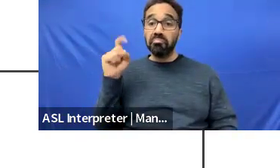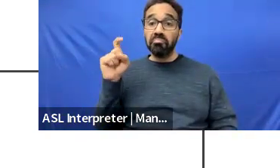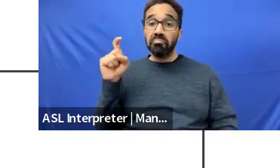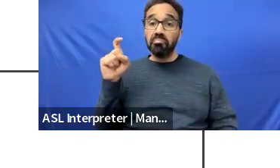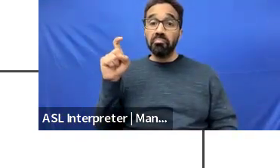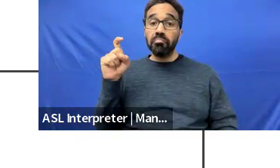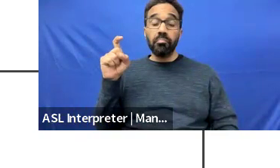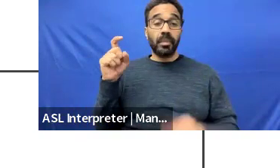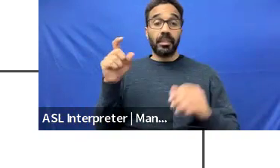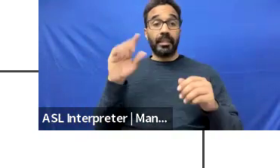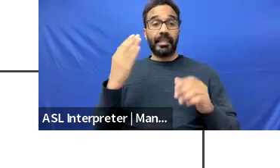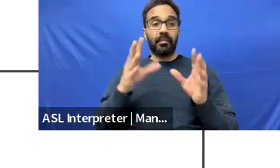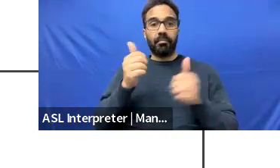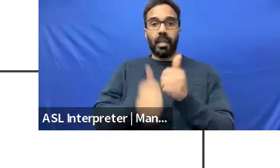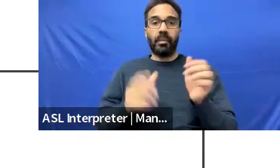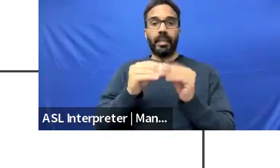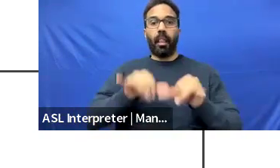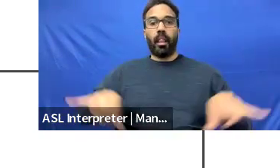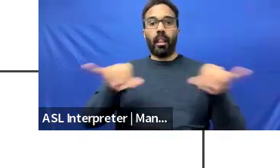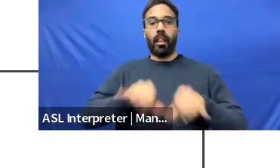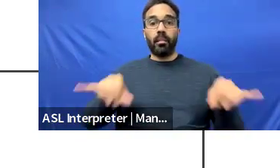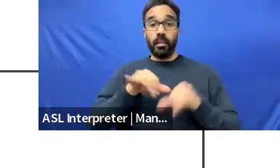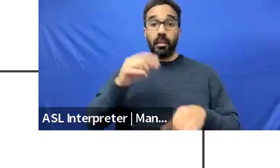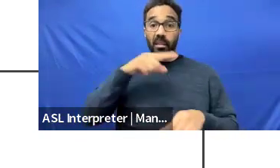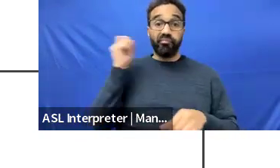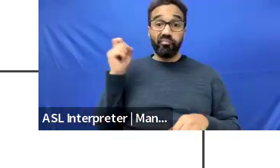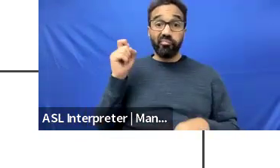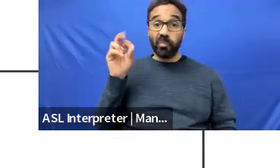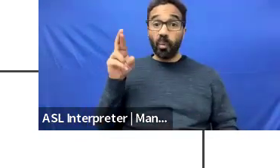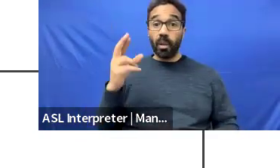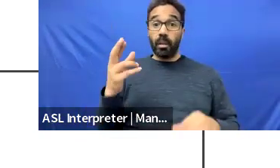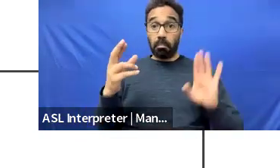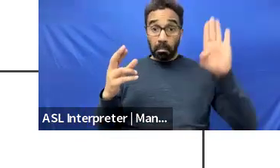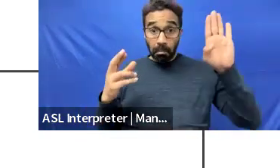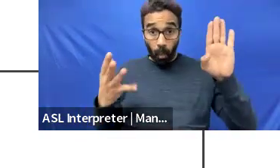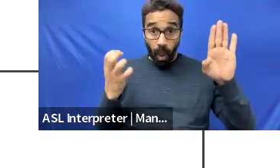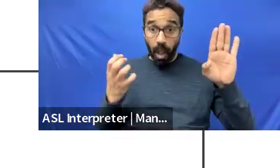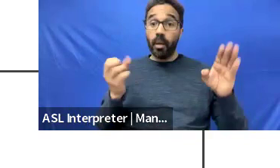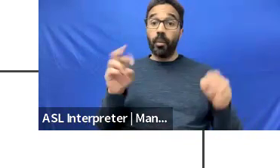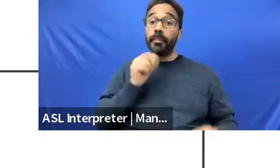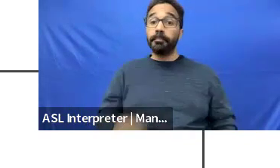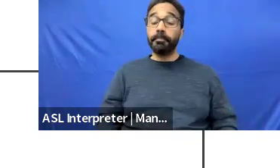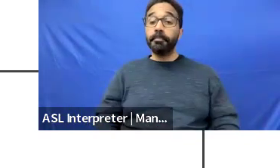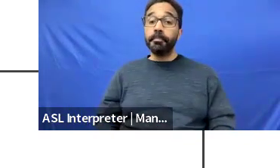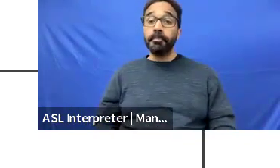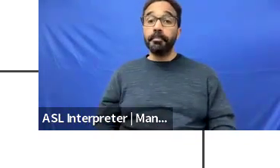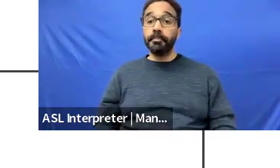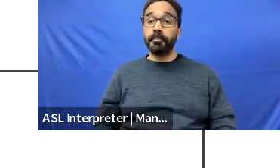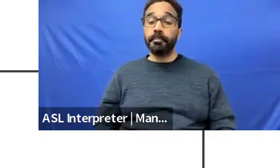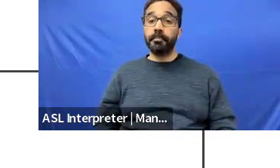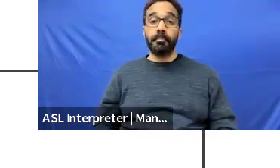of do it every meeting. Just kind of curious if anyone wants to share their thoughts on that.